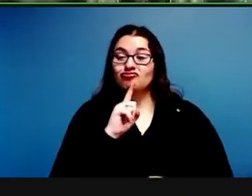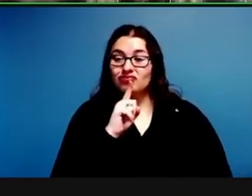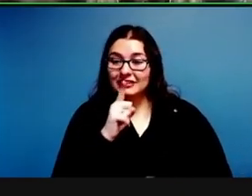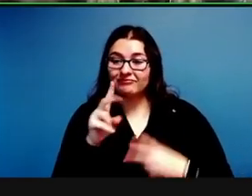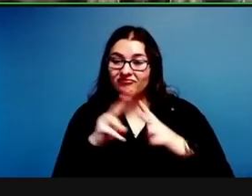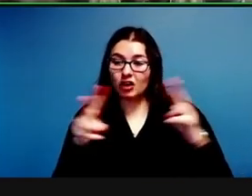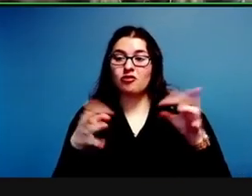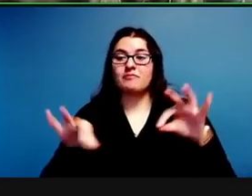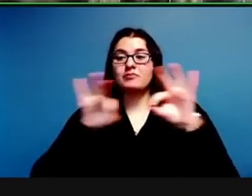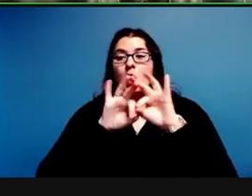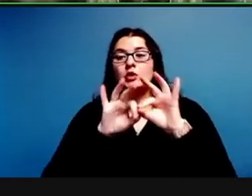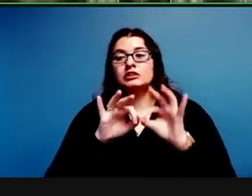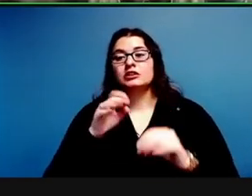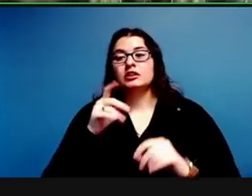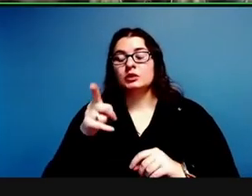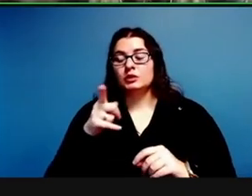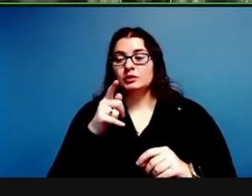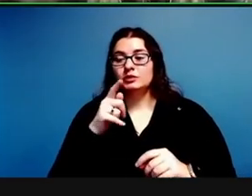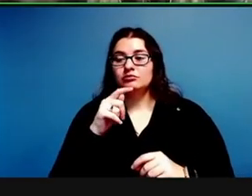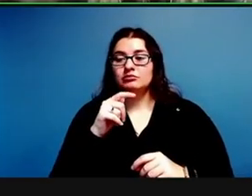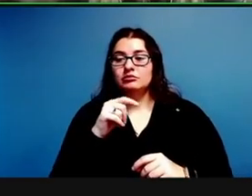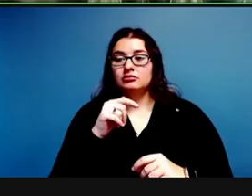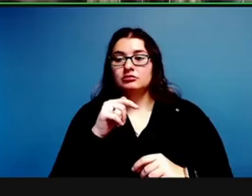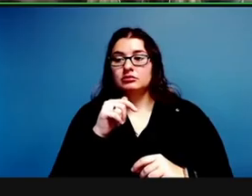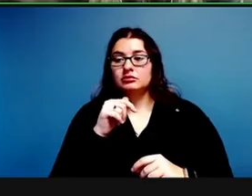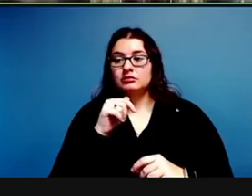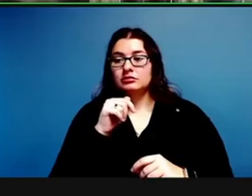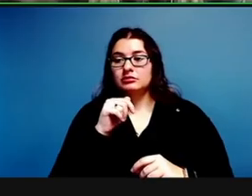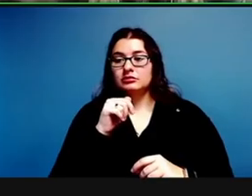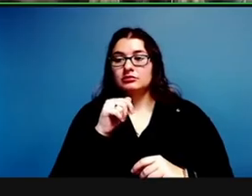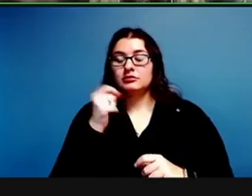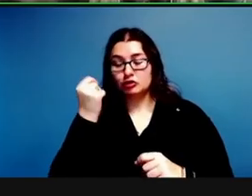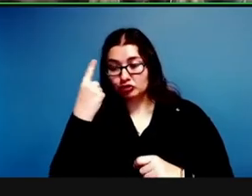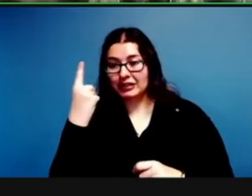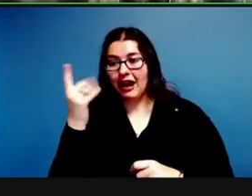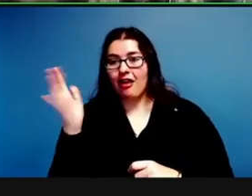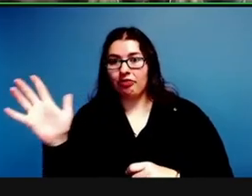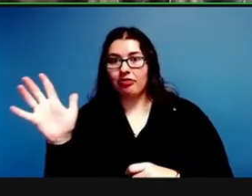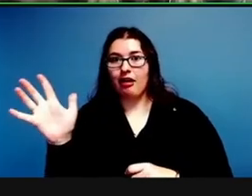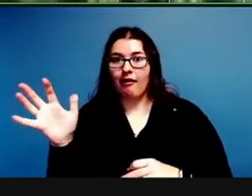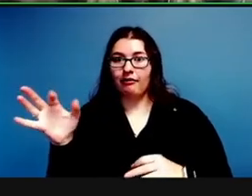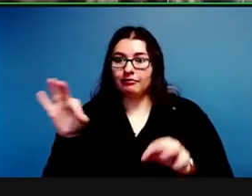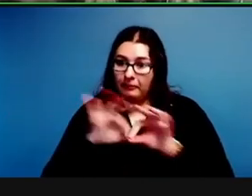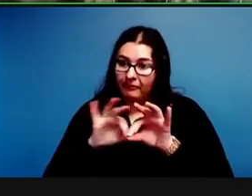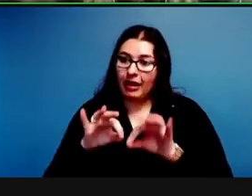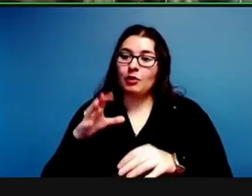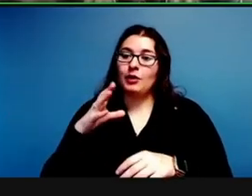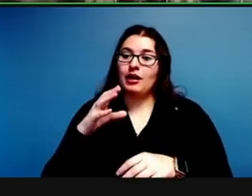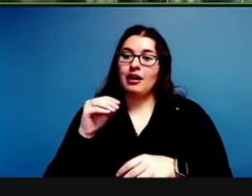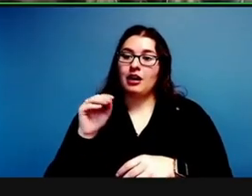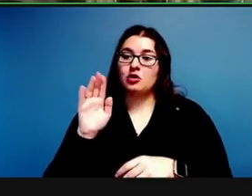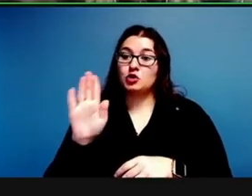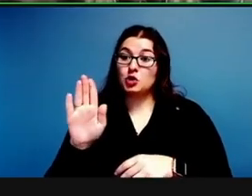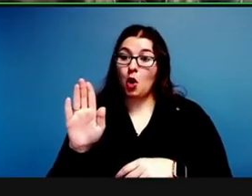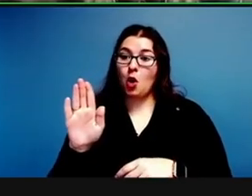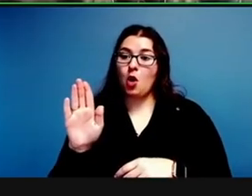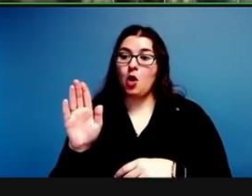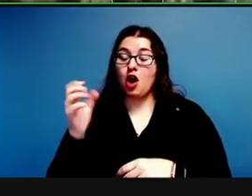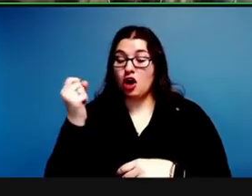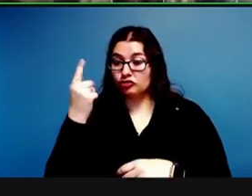really important that you don't underestimate their value, and that your input and that